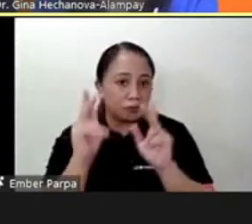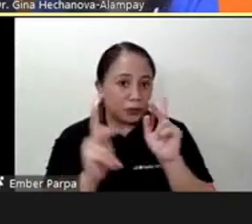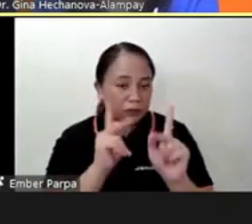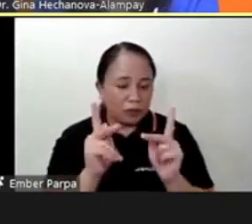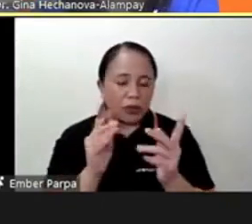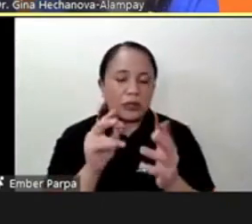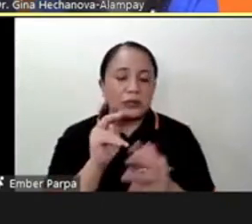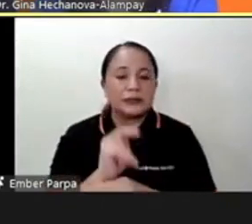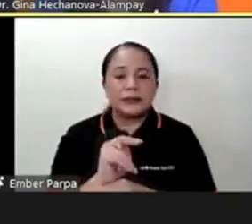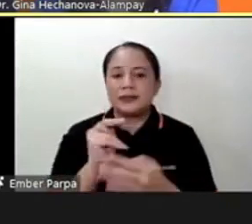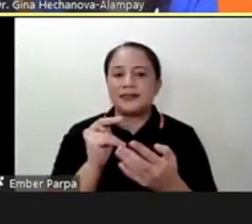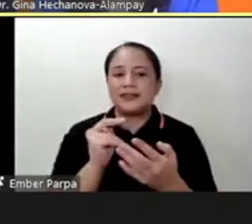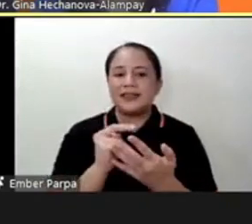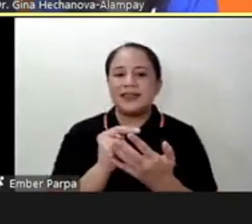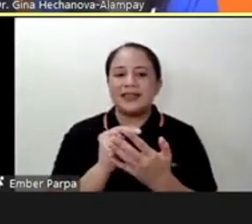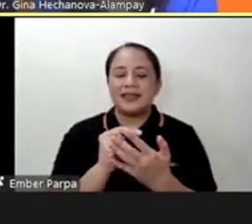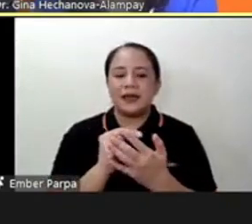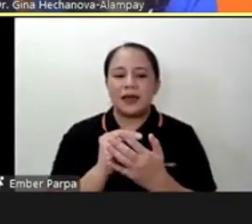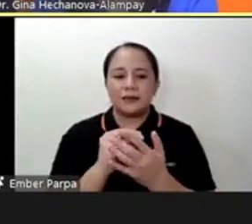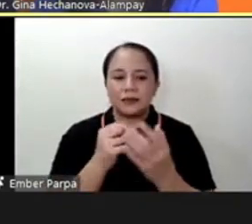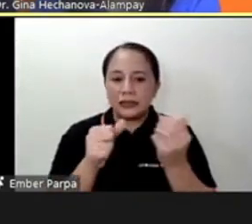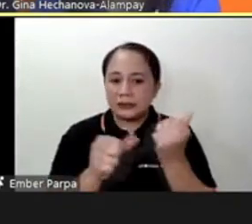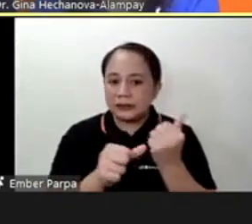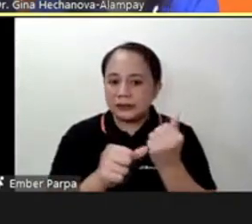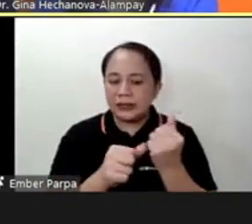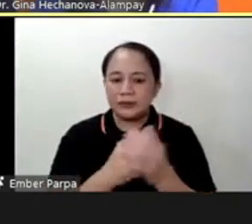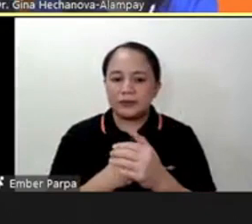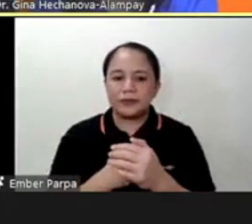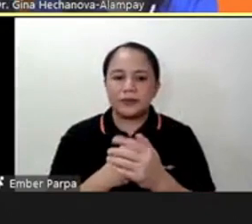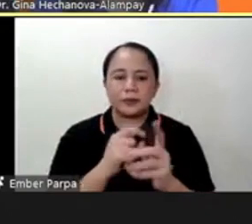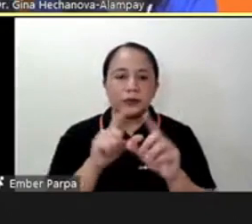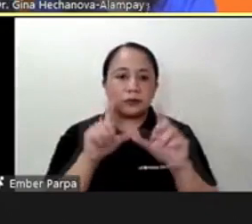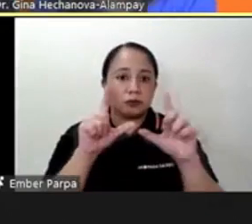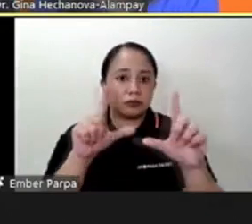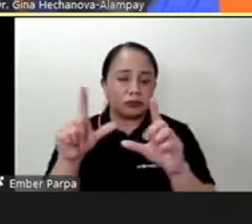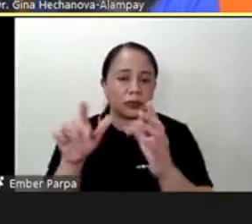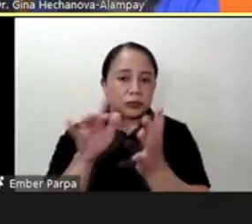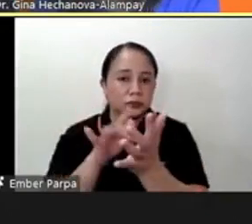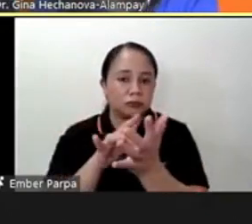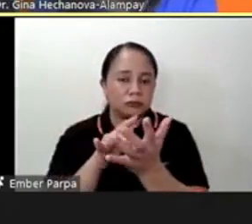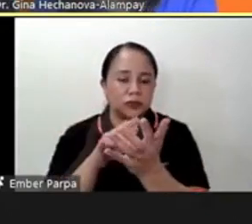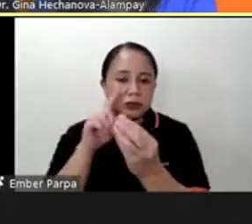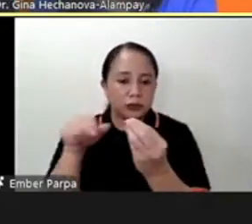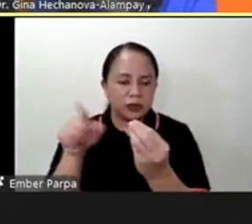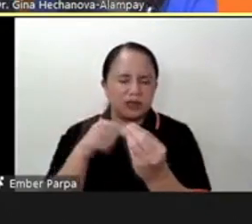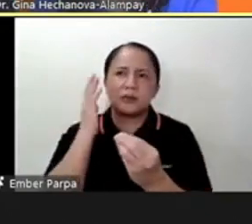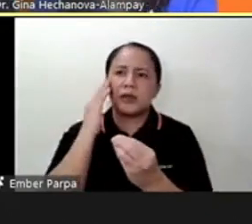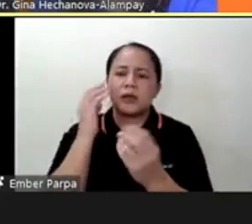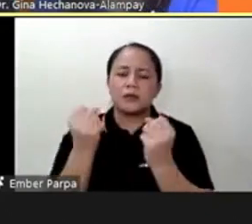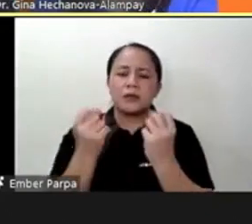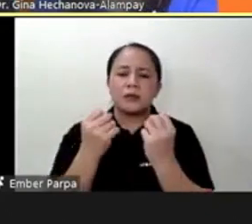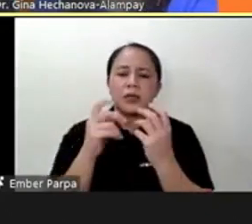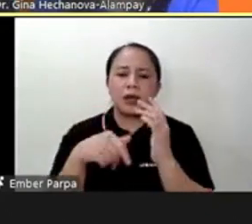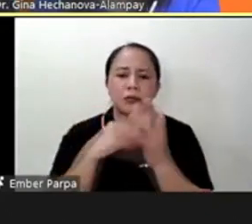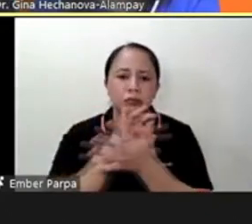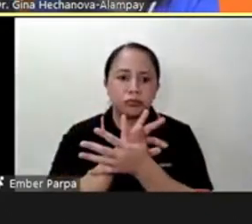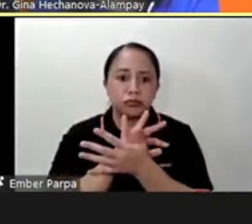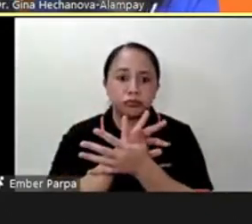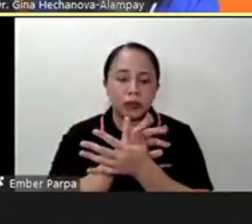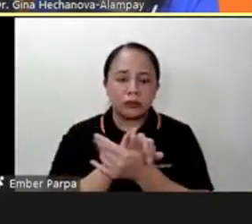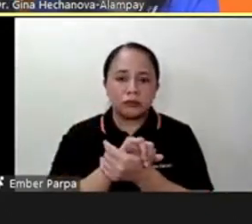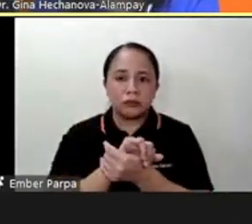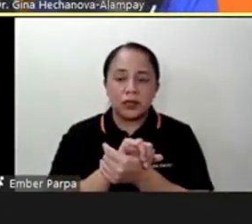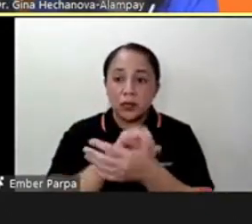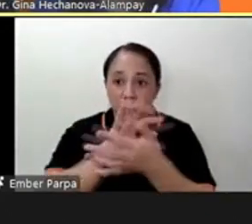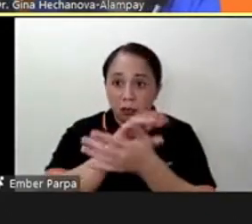need PFA, preventing stigma and discrimination. So we've been hearing about people who have had COVID who've also